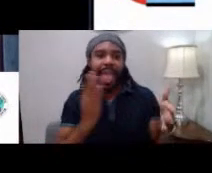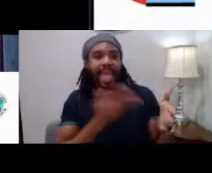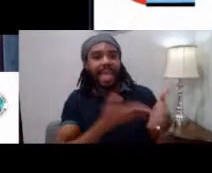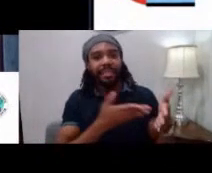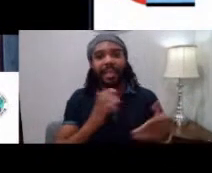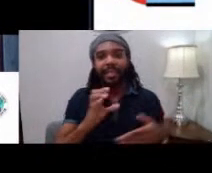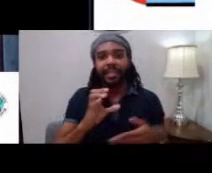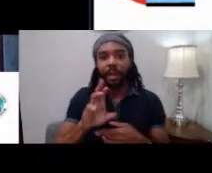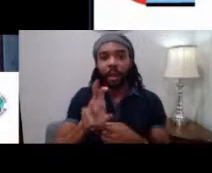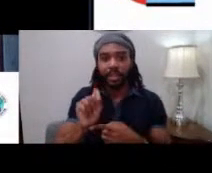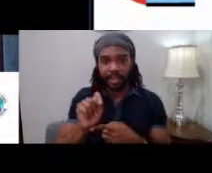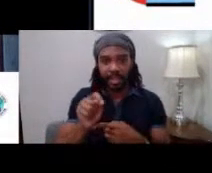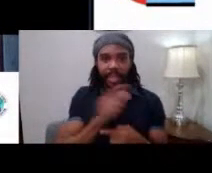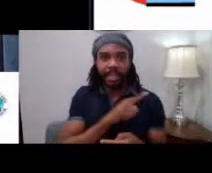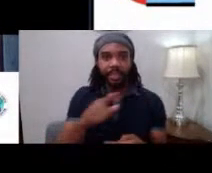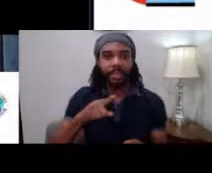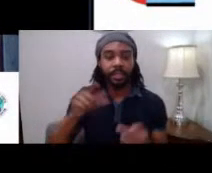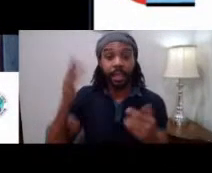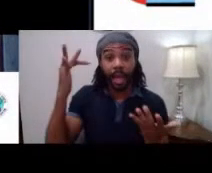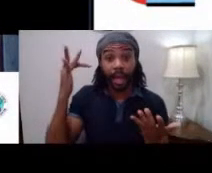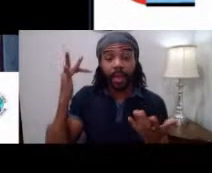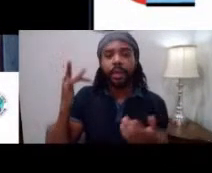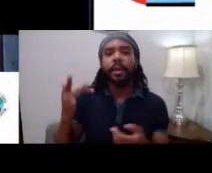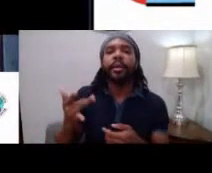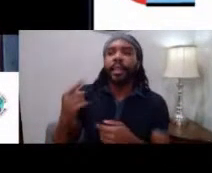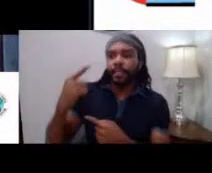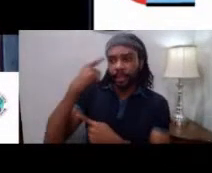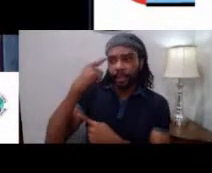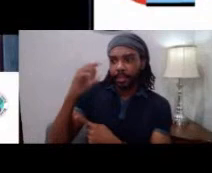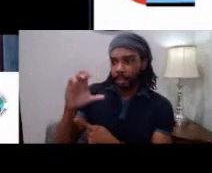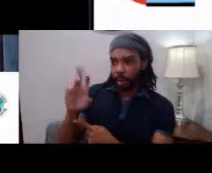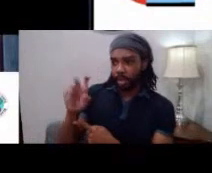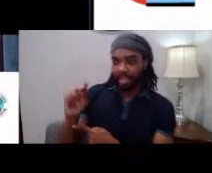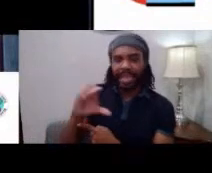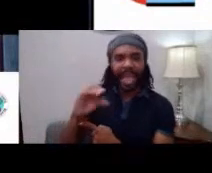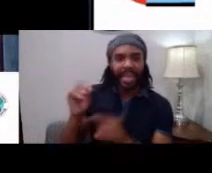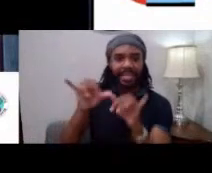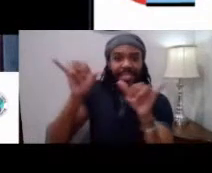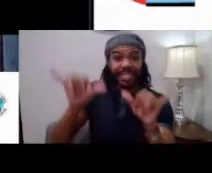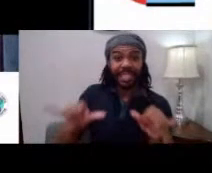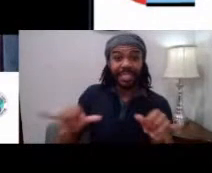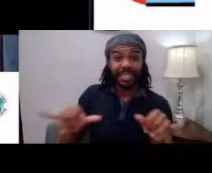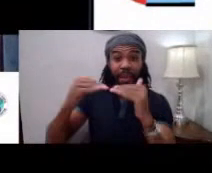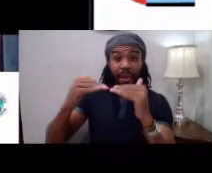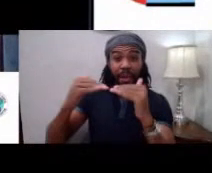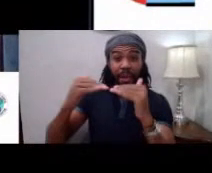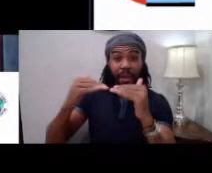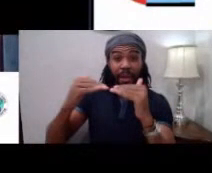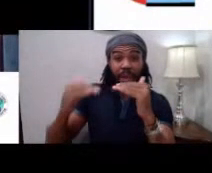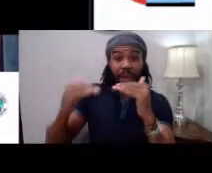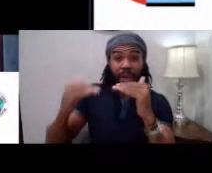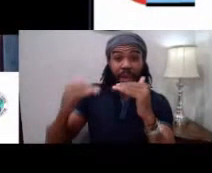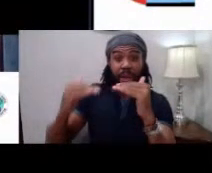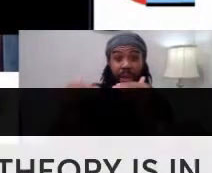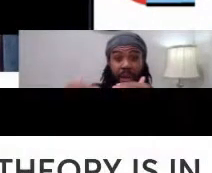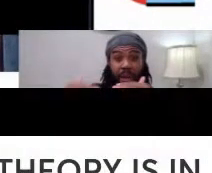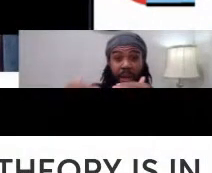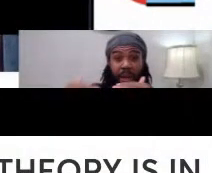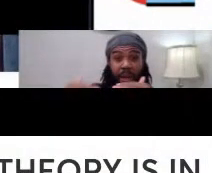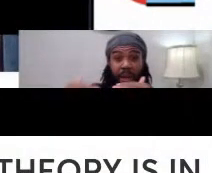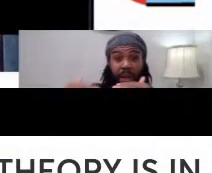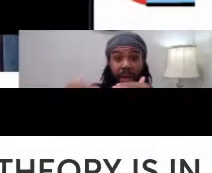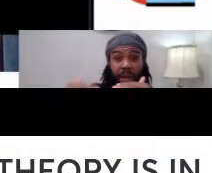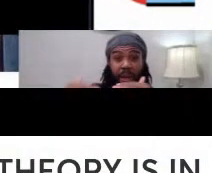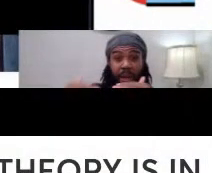theory and systemic injustices as things that don't belong in public schools. And once we